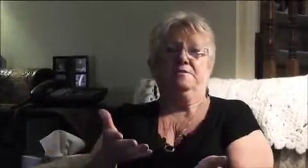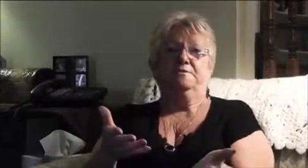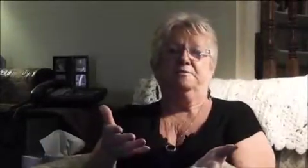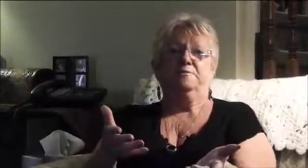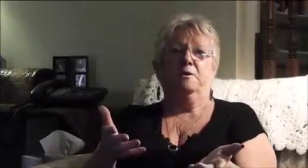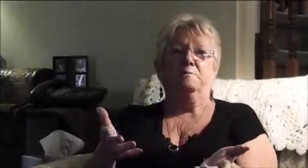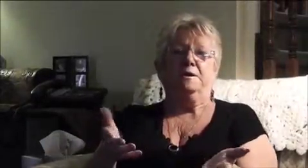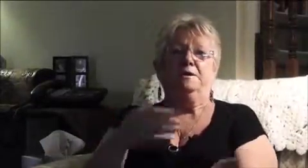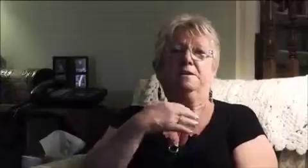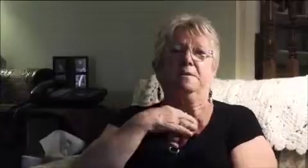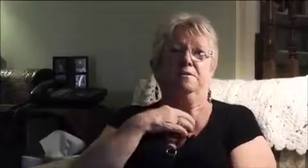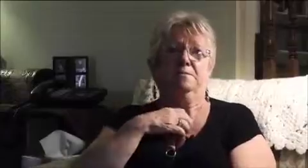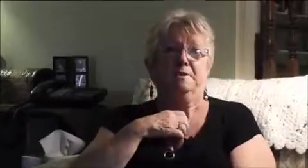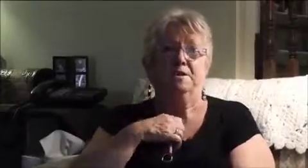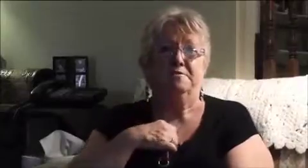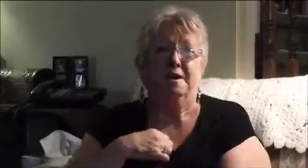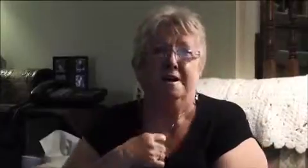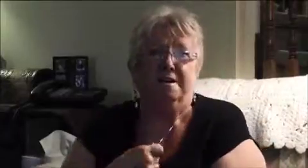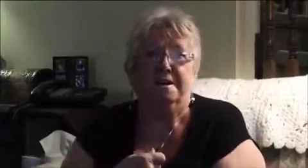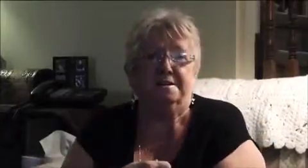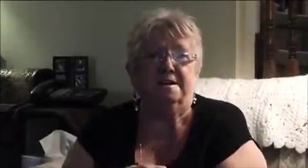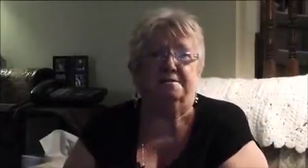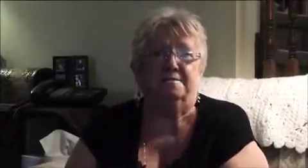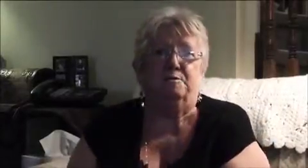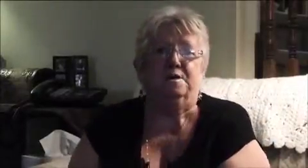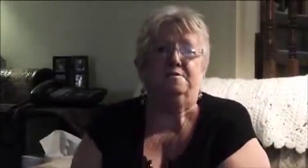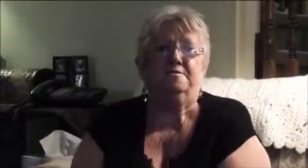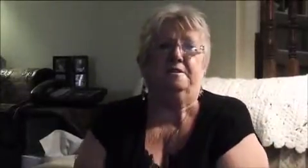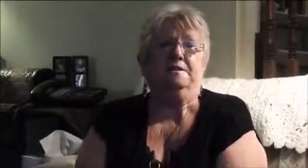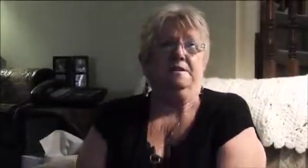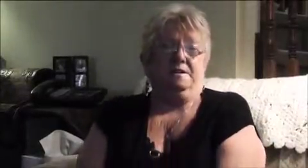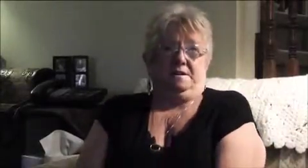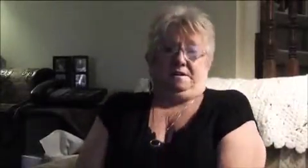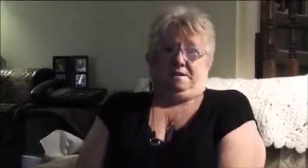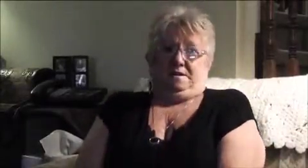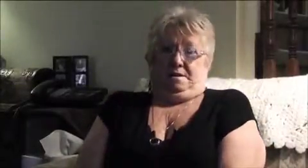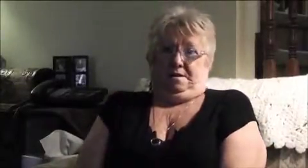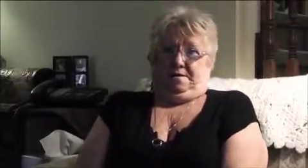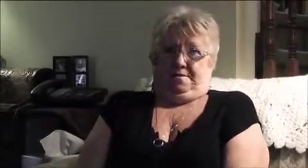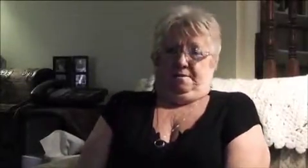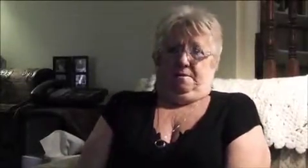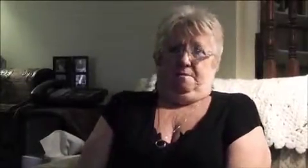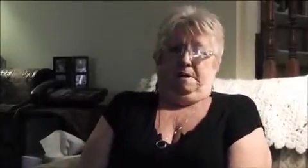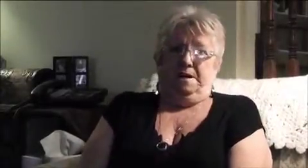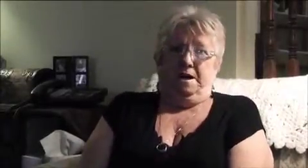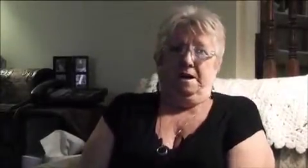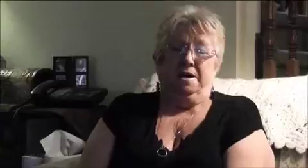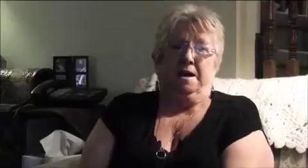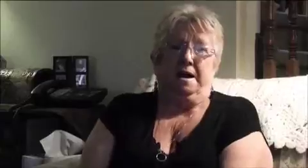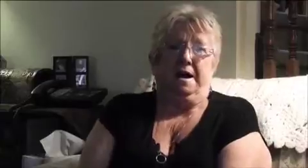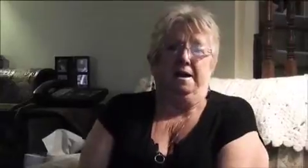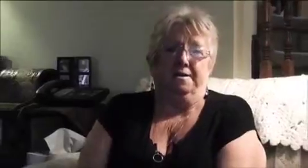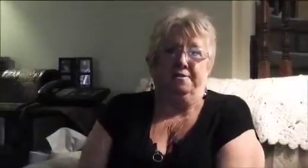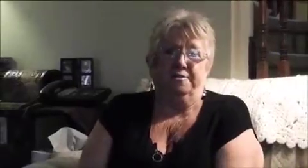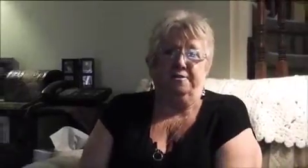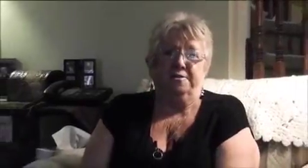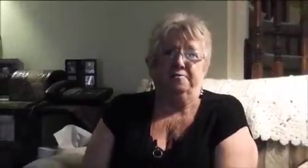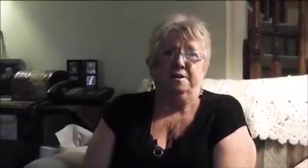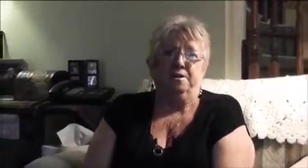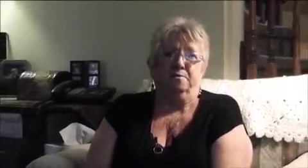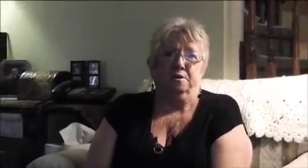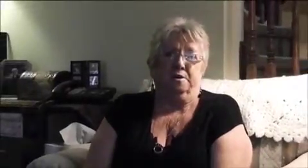then she wrote me an email in the middle of the night. I didn't get it till the morning. She said, "It's midnight and I